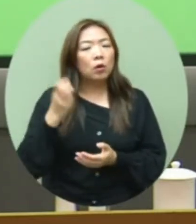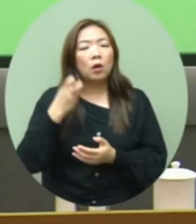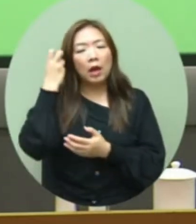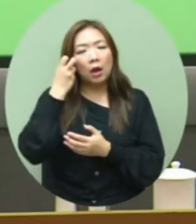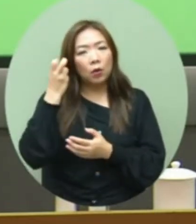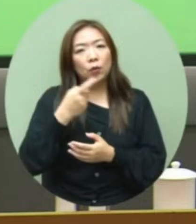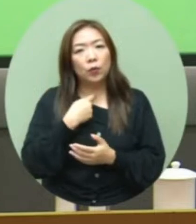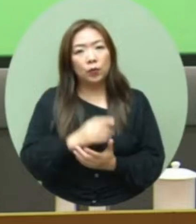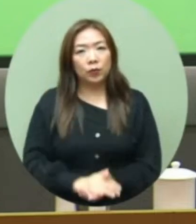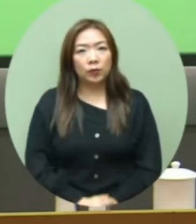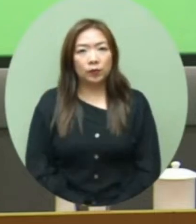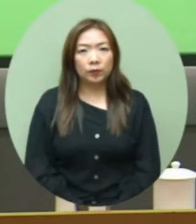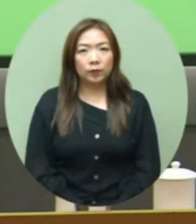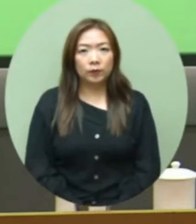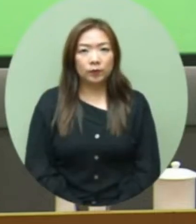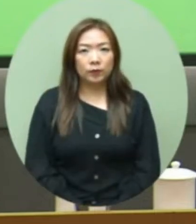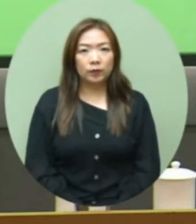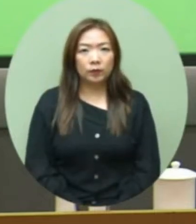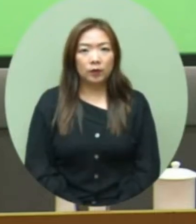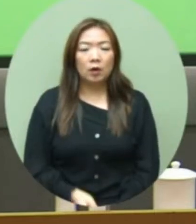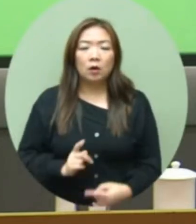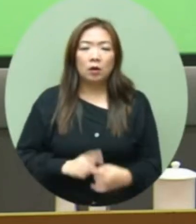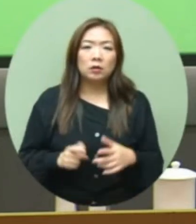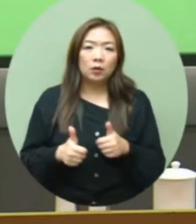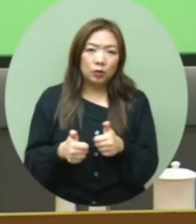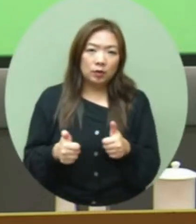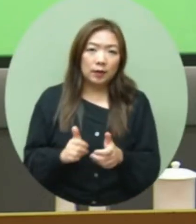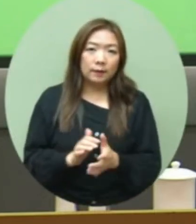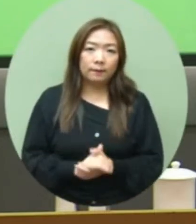authorities for saying they will